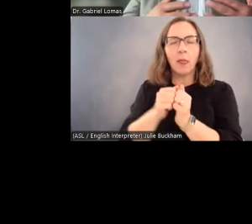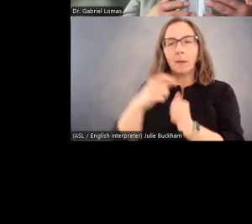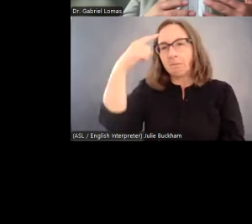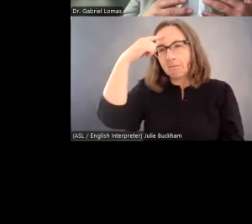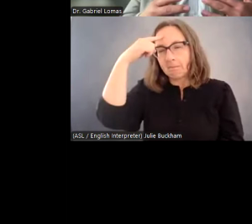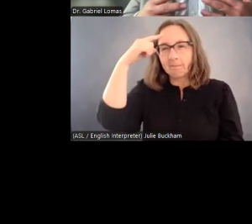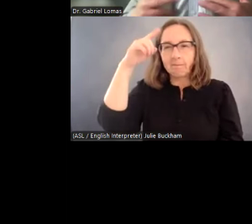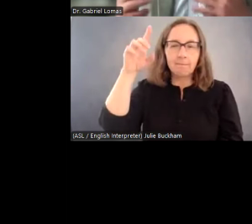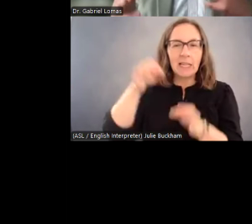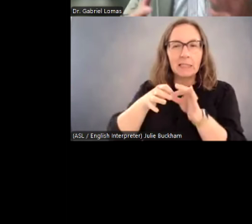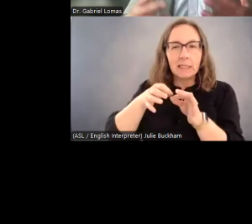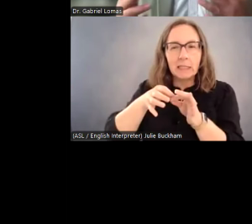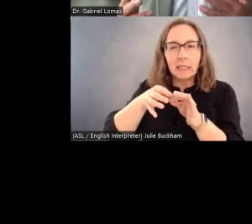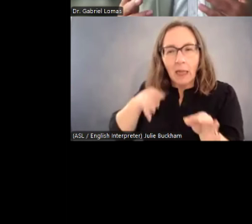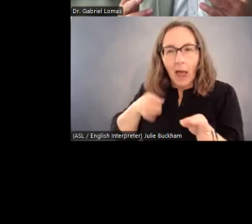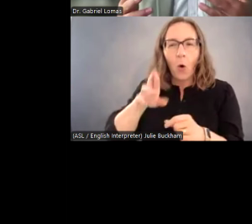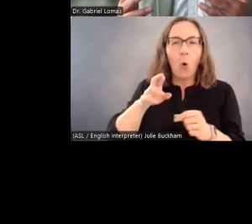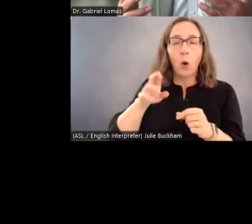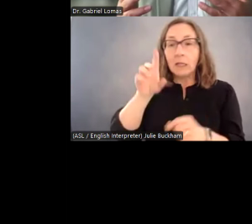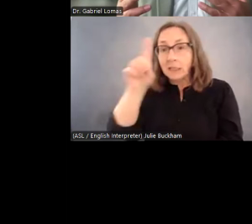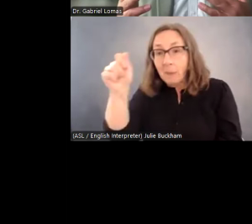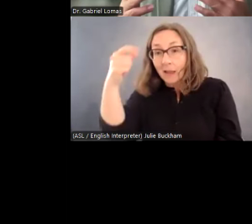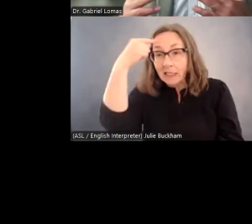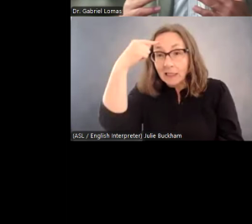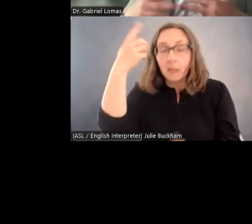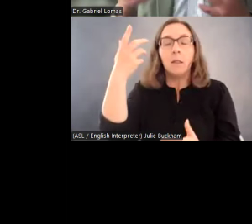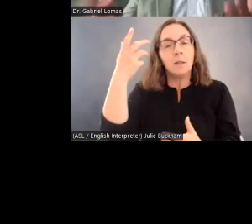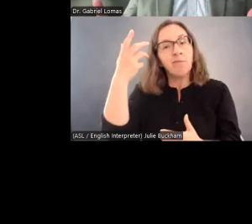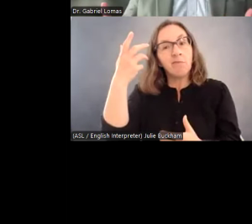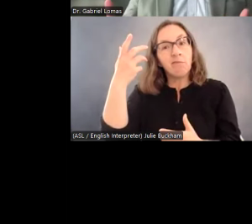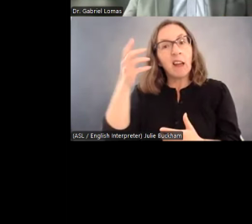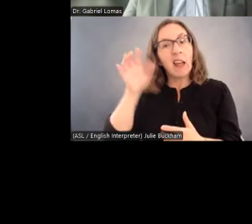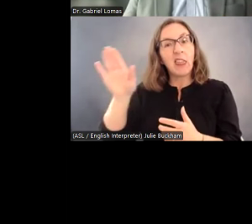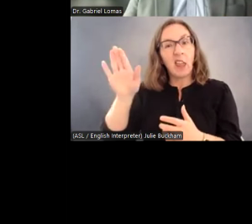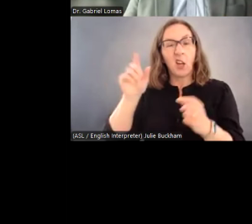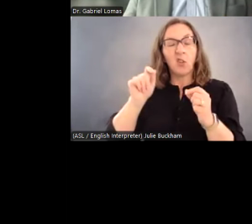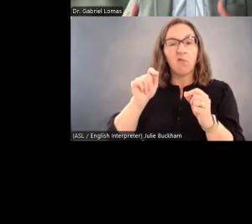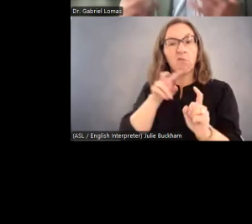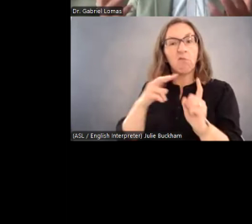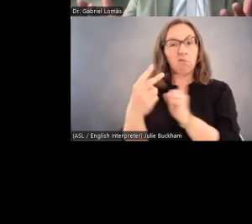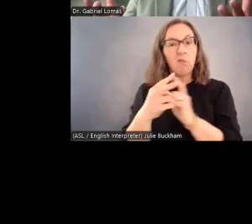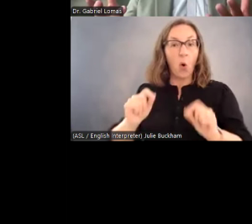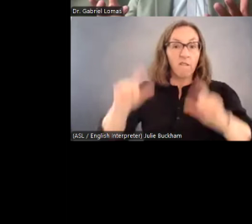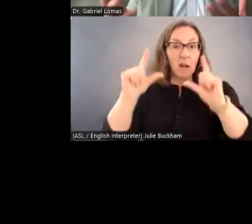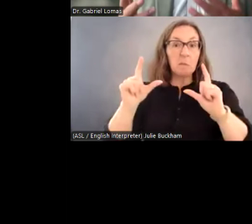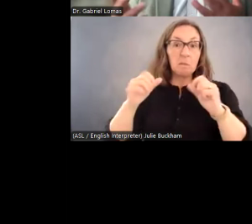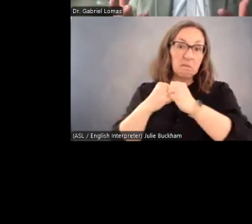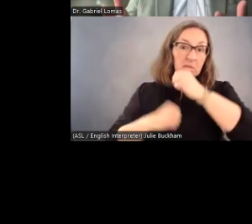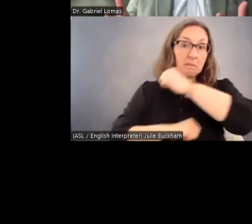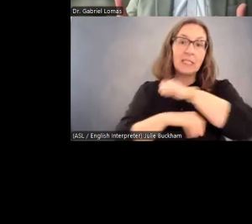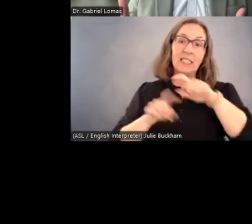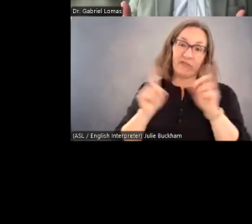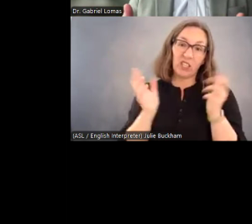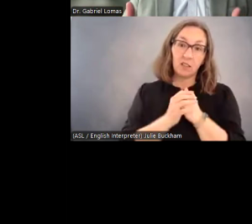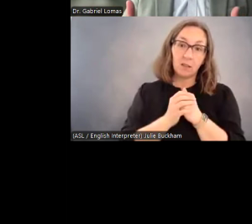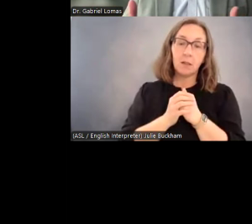intellectual disabilities, really have a different framework and that they be educated on how to manage